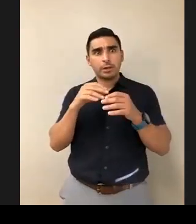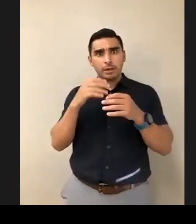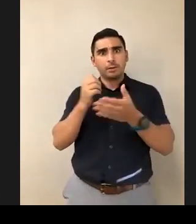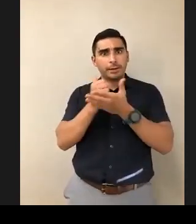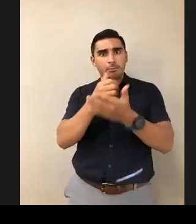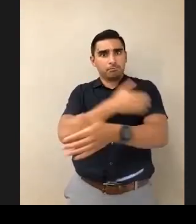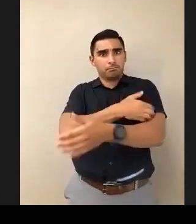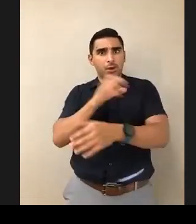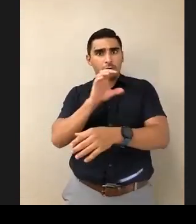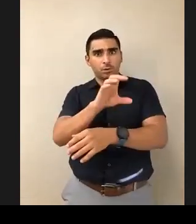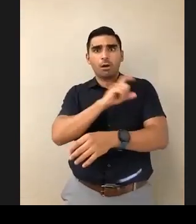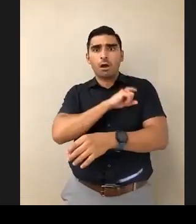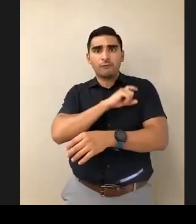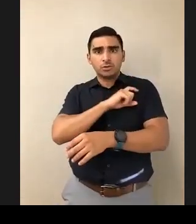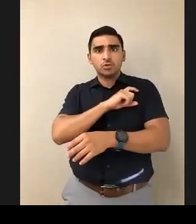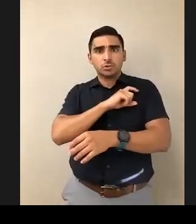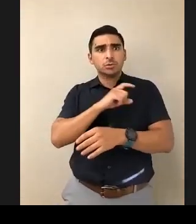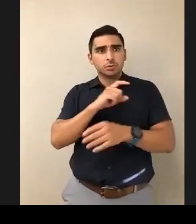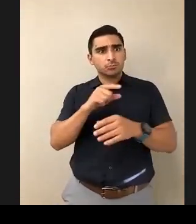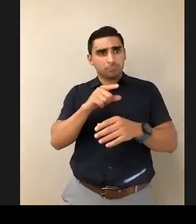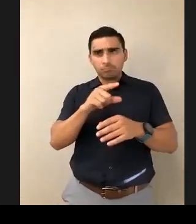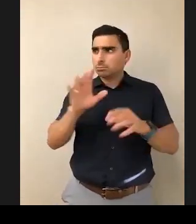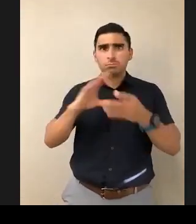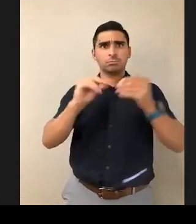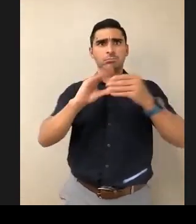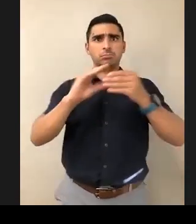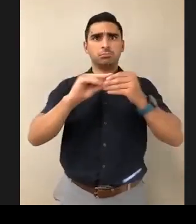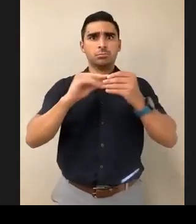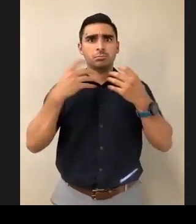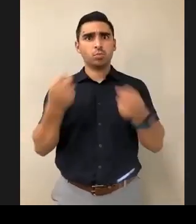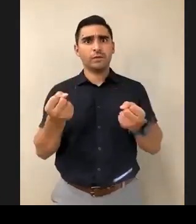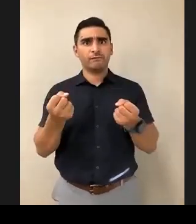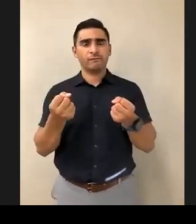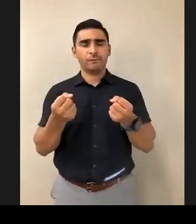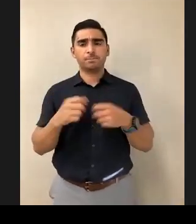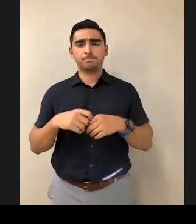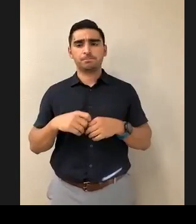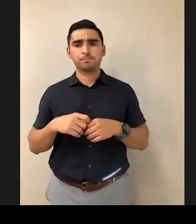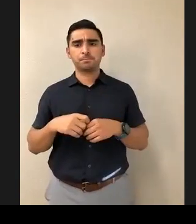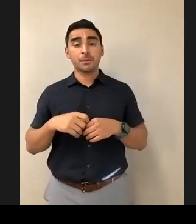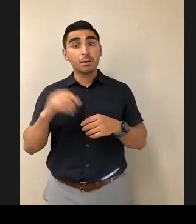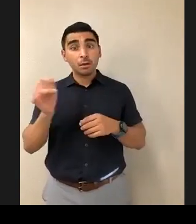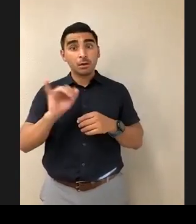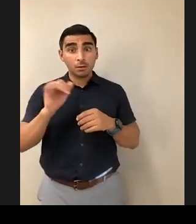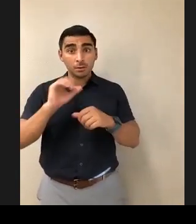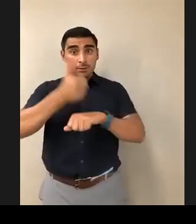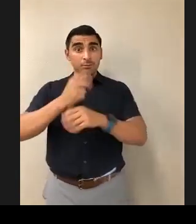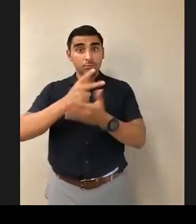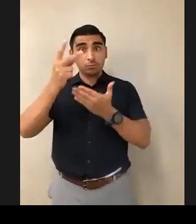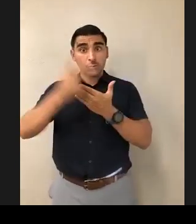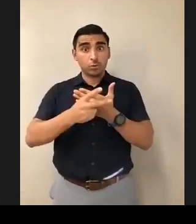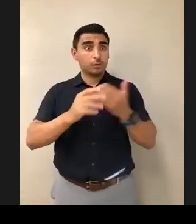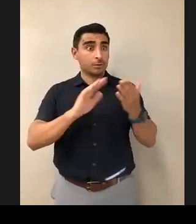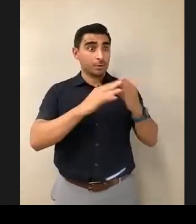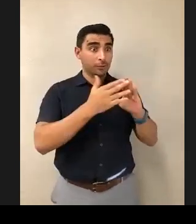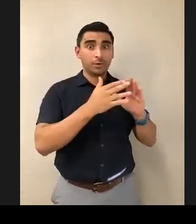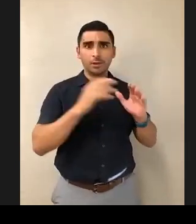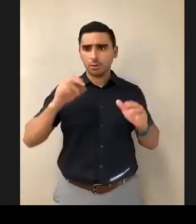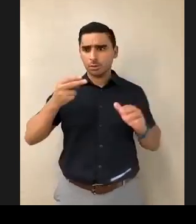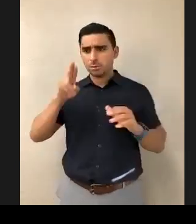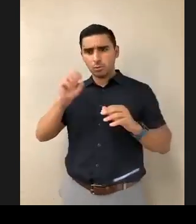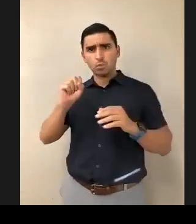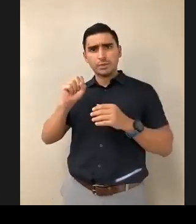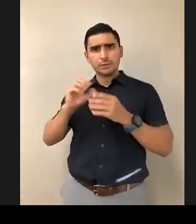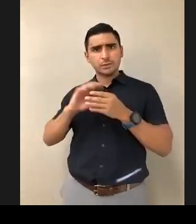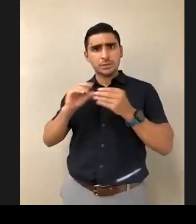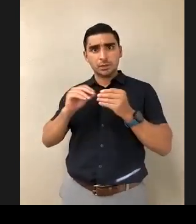think also programs that officers have to come and hear from community members. You know, Chris talked about this program. It seems phenomenal